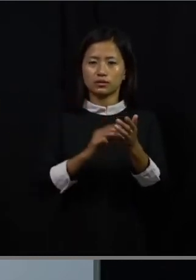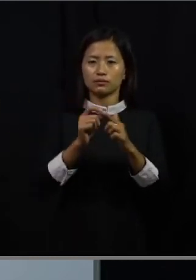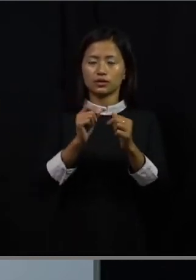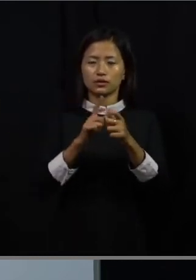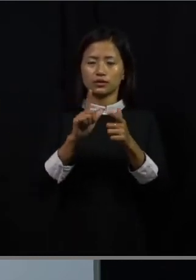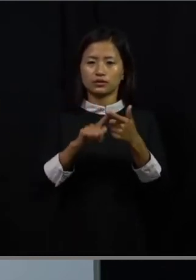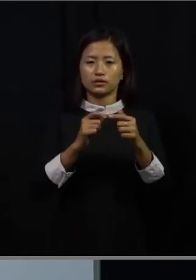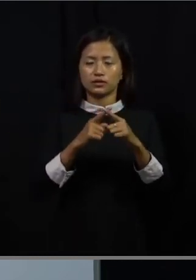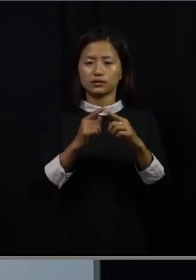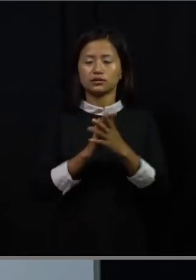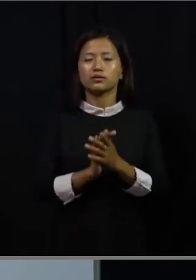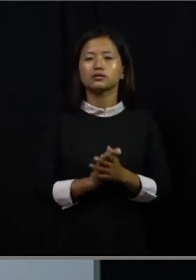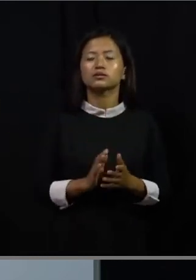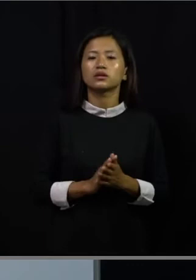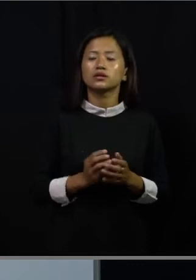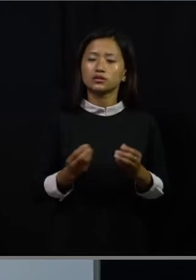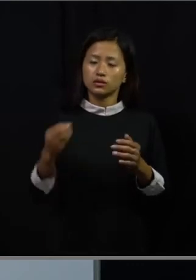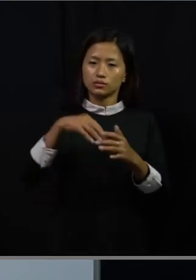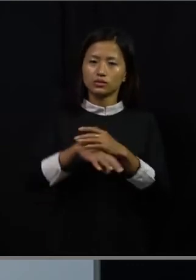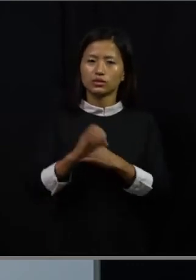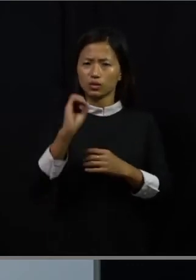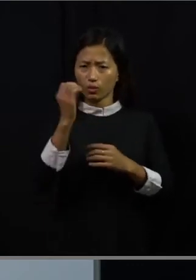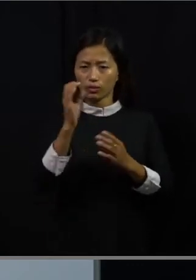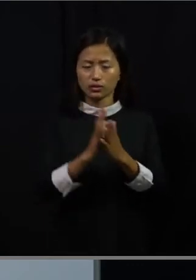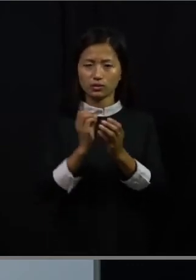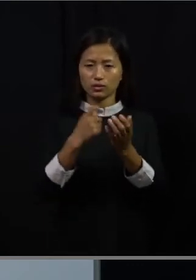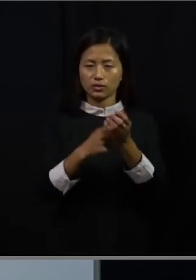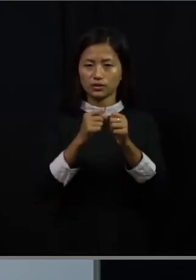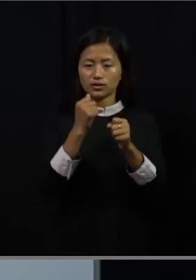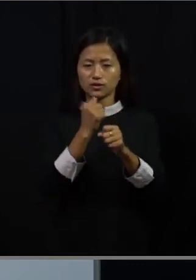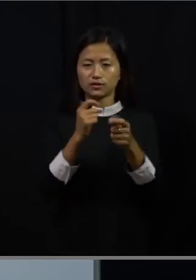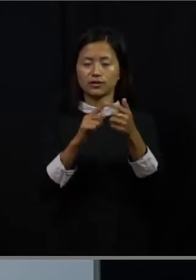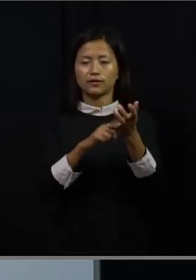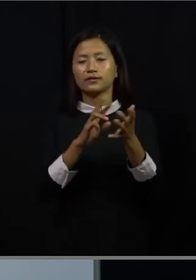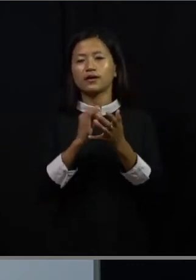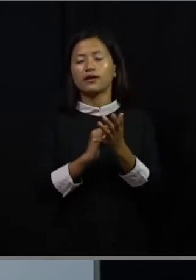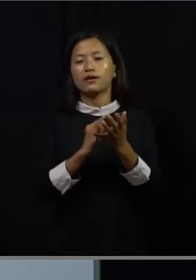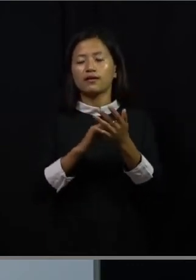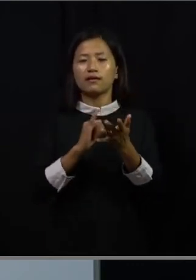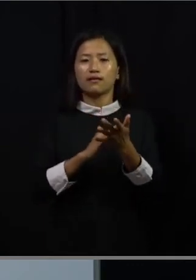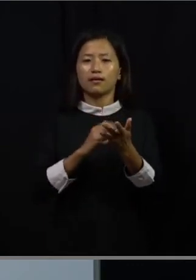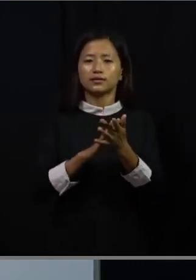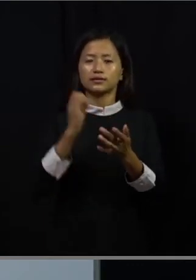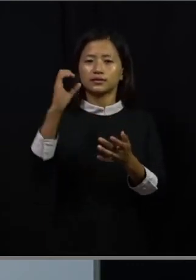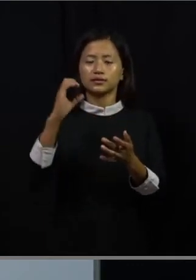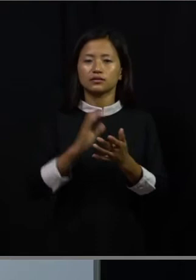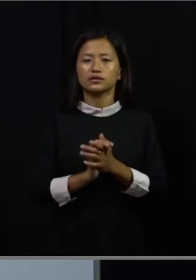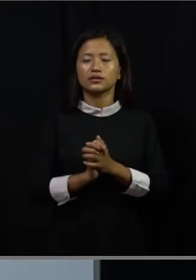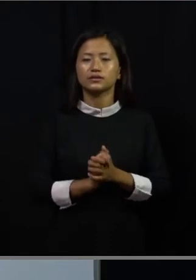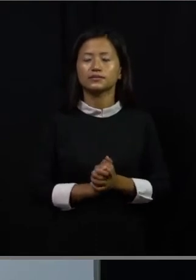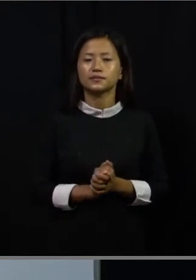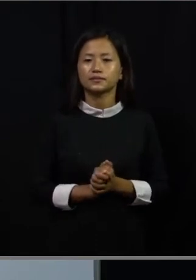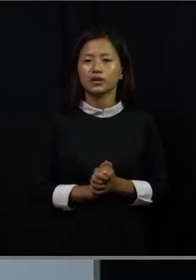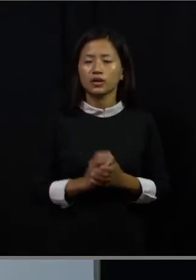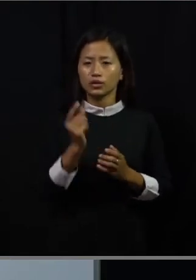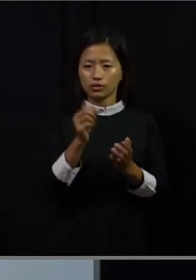know, related it to organic solidarity, okay, organic solidarity. Here it says that especially in the urban settings, you